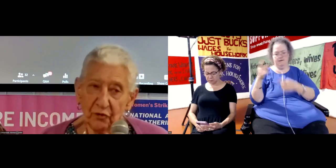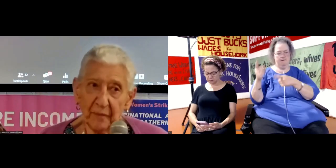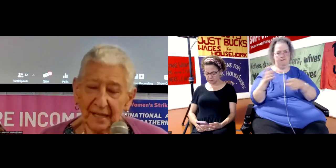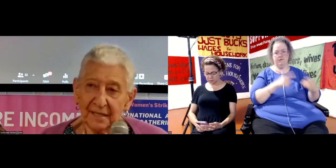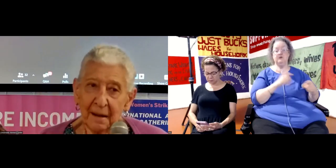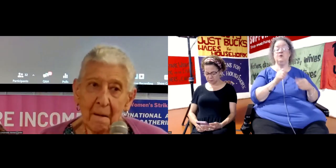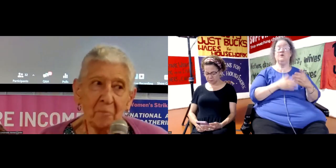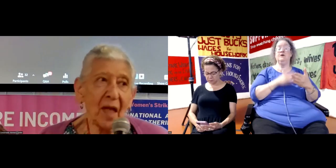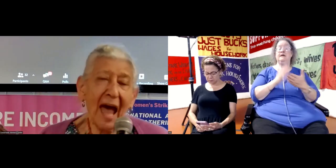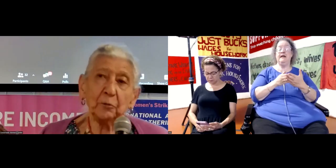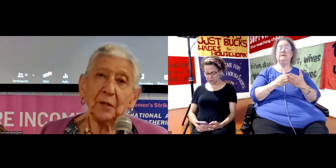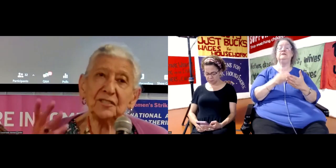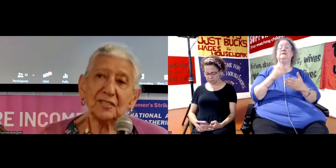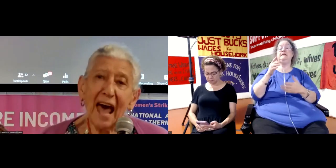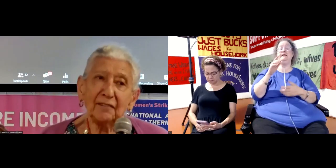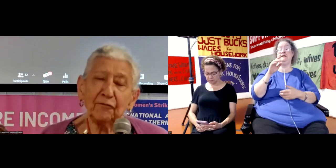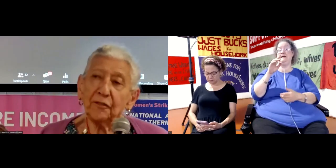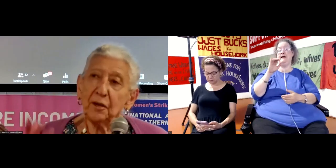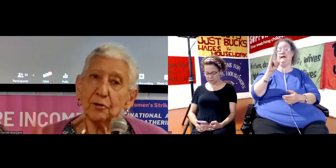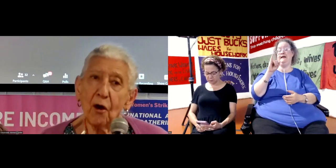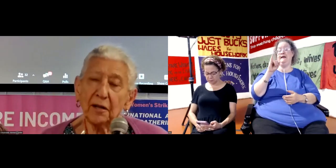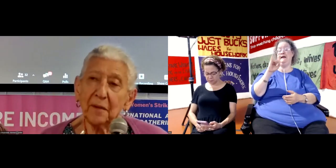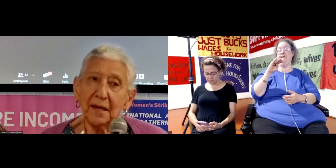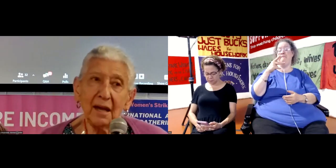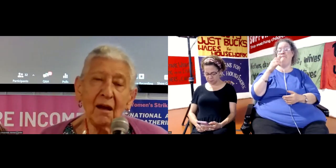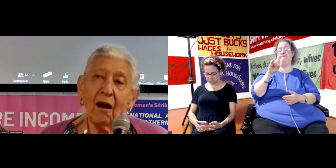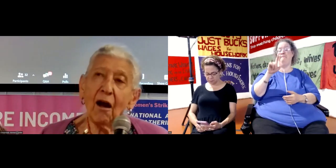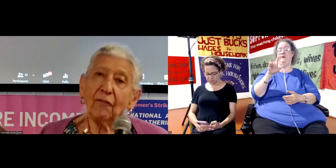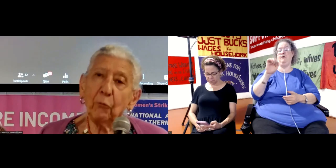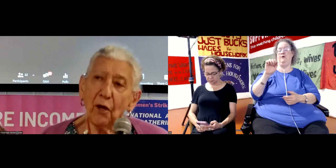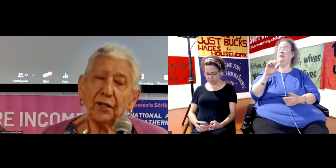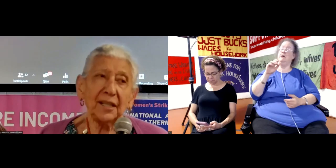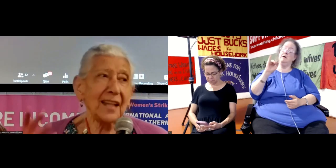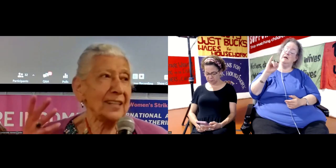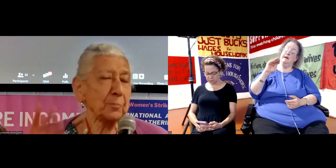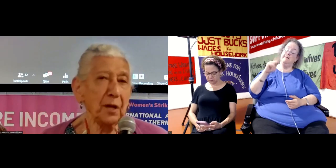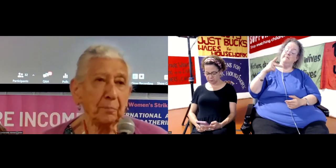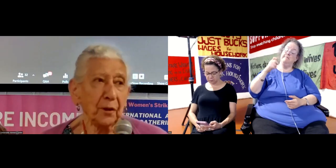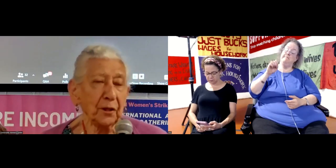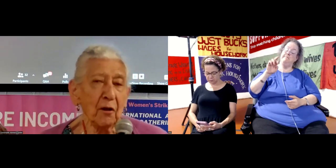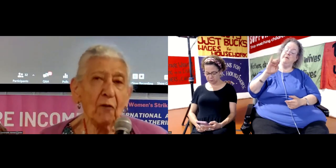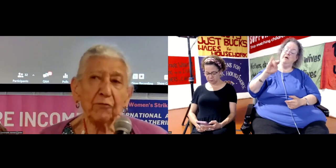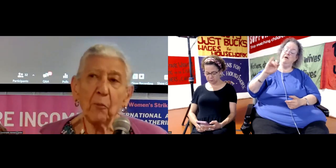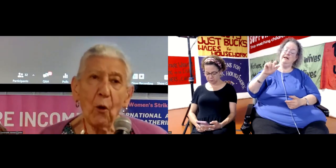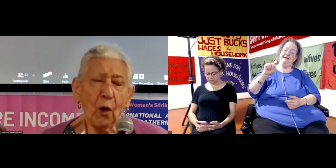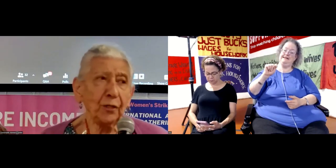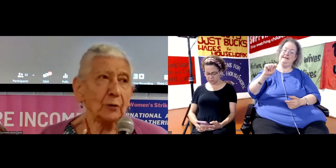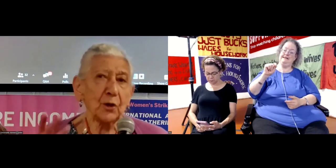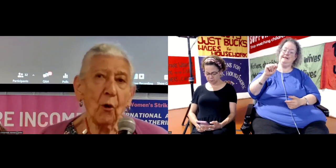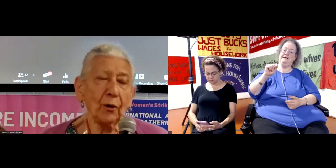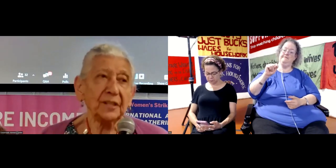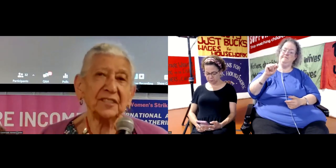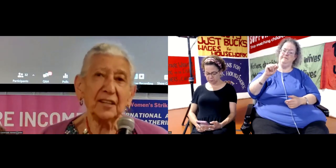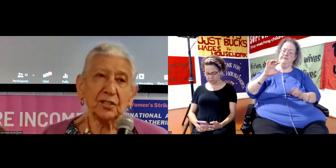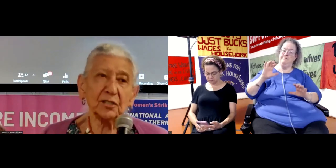anti-imperialist movement. And we stand for the autonomy of working class people from all